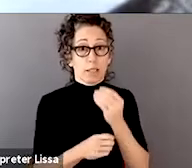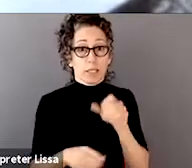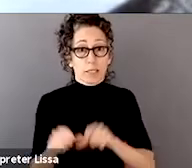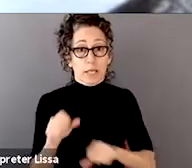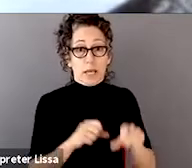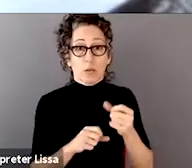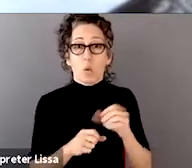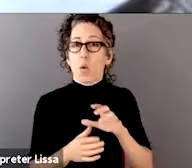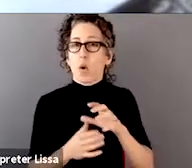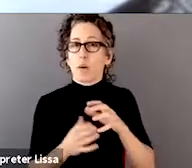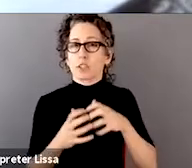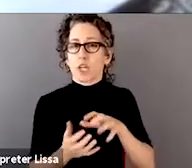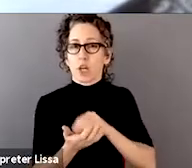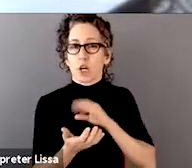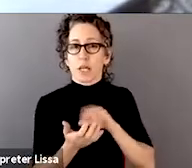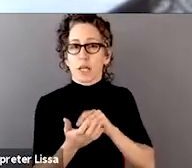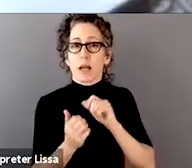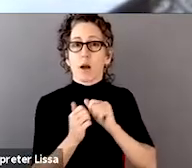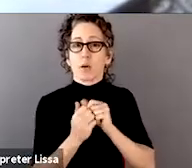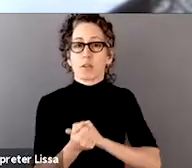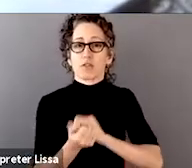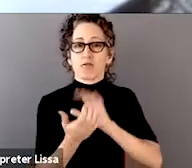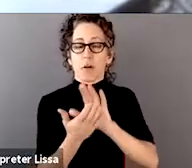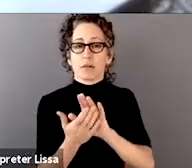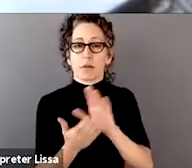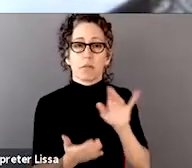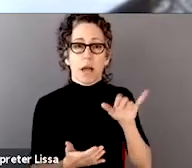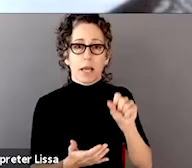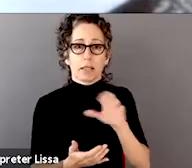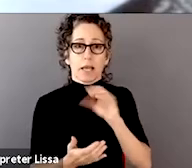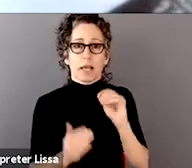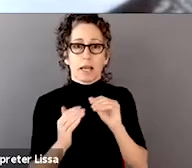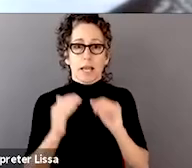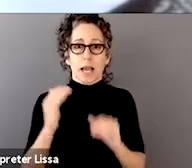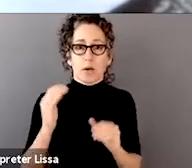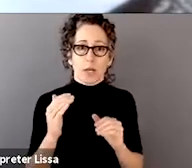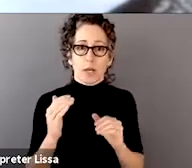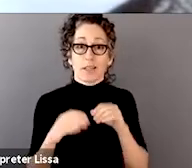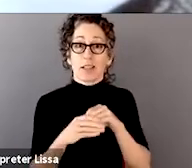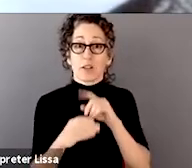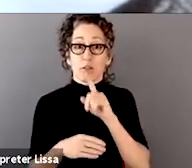address bias and equity in the real world? And let's start with Hima.